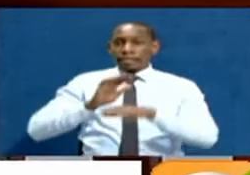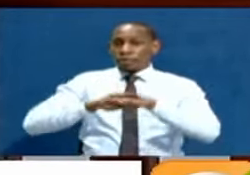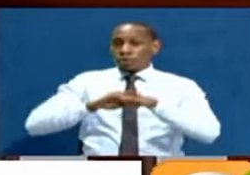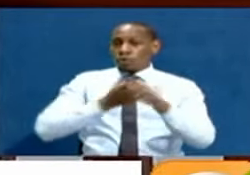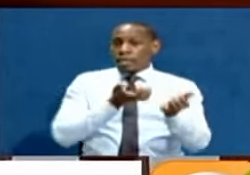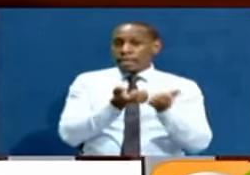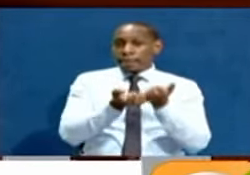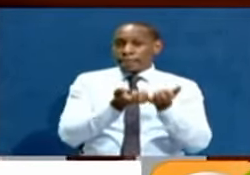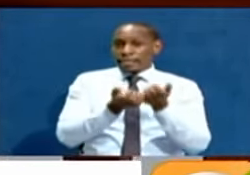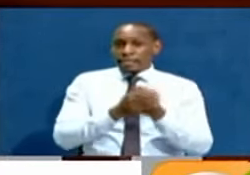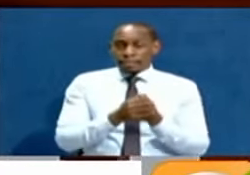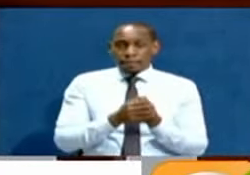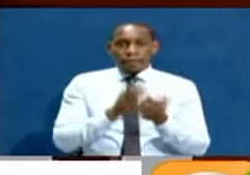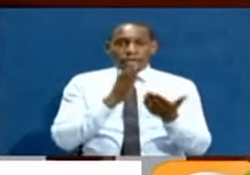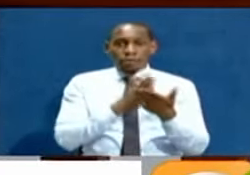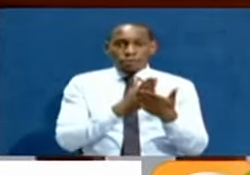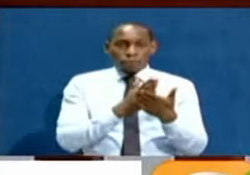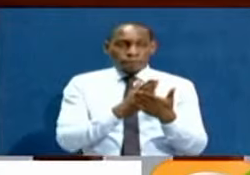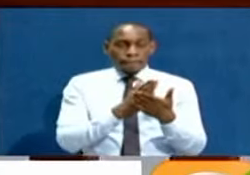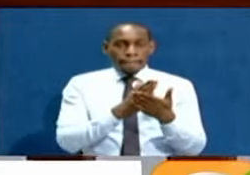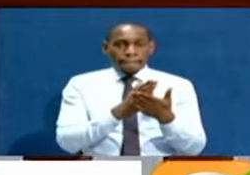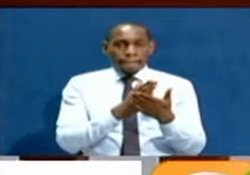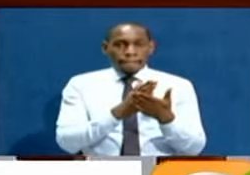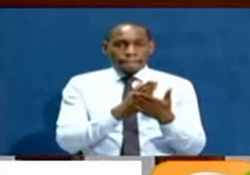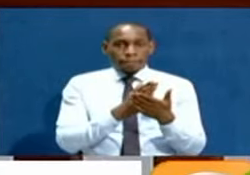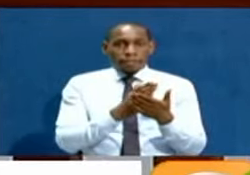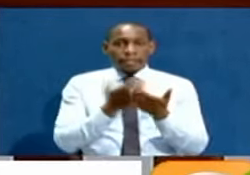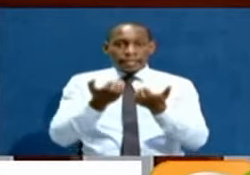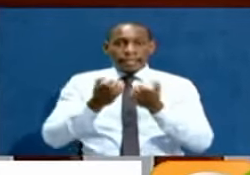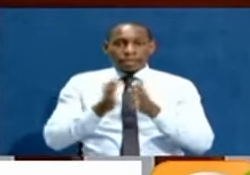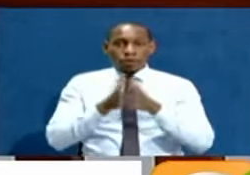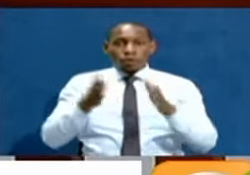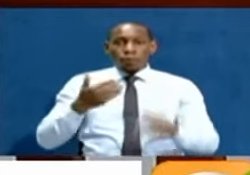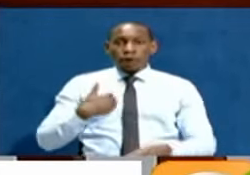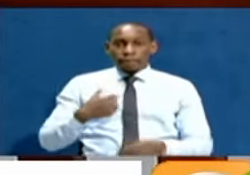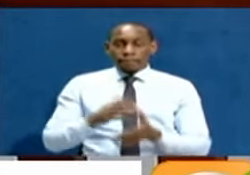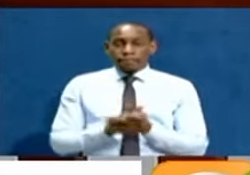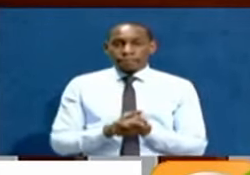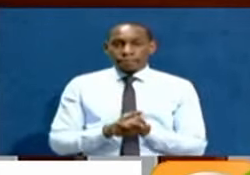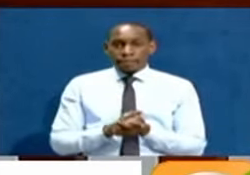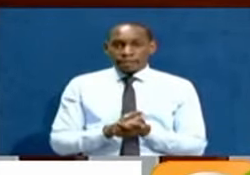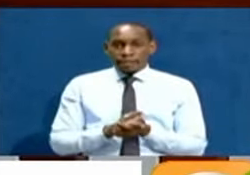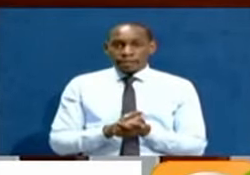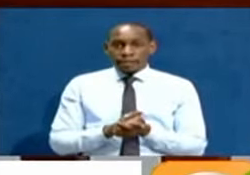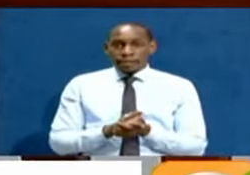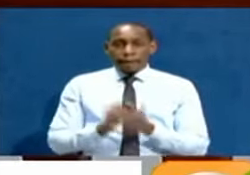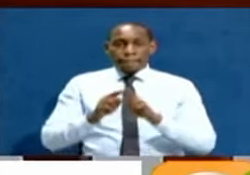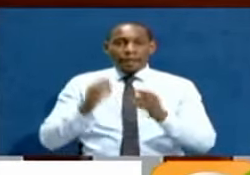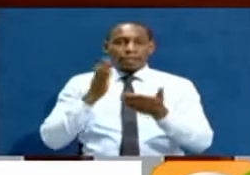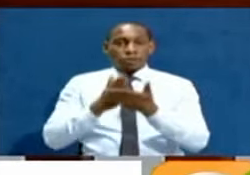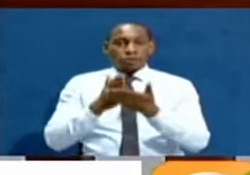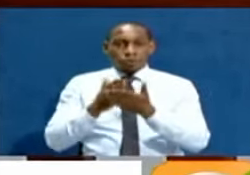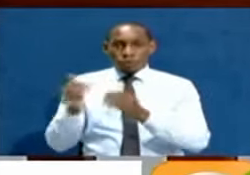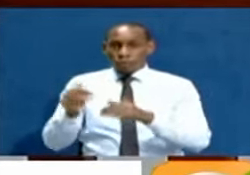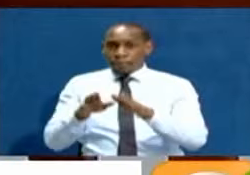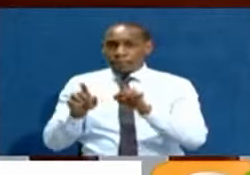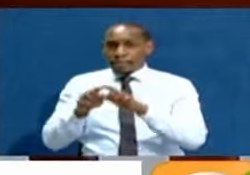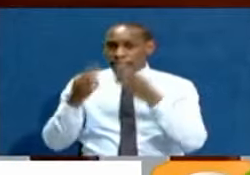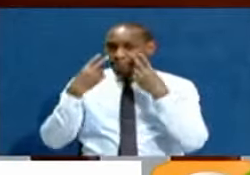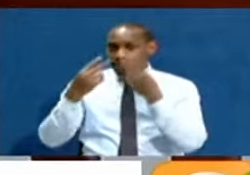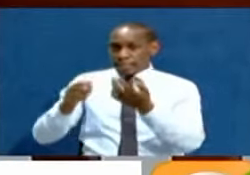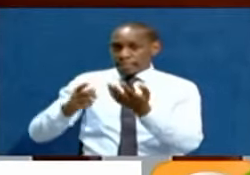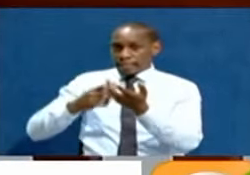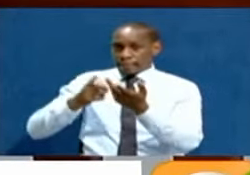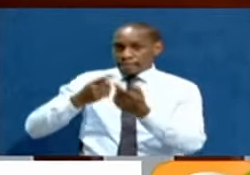business. Of course, there's a lot of demand, but there's also quite a lot of supply. But definitely, it's another way out. And if you look at our